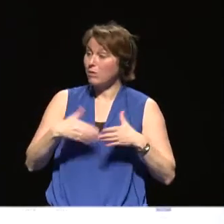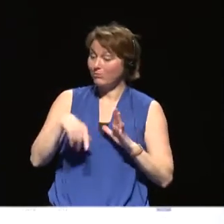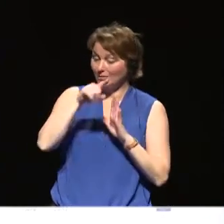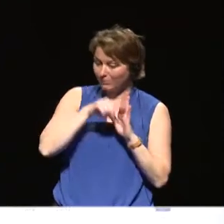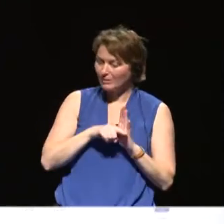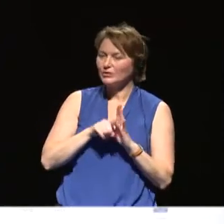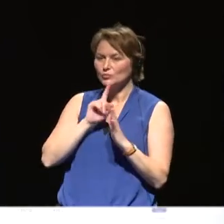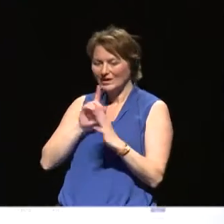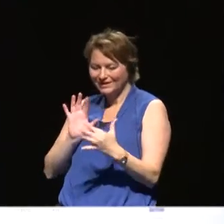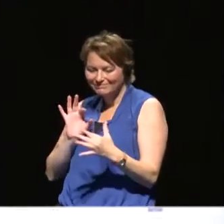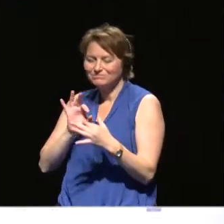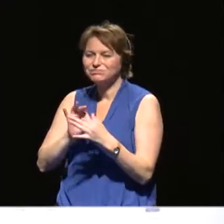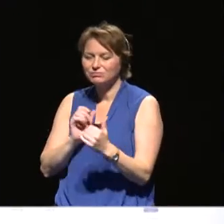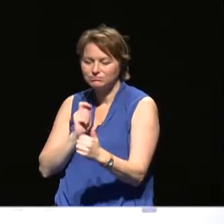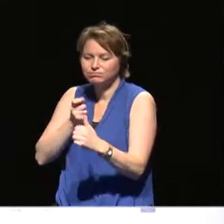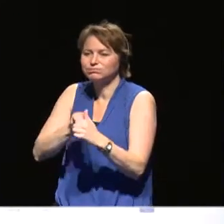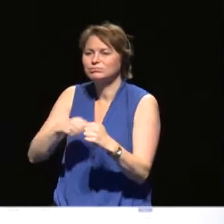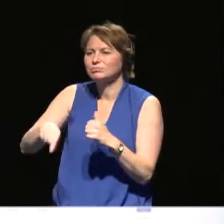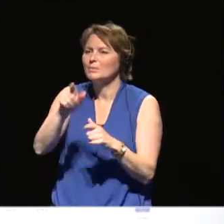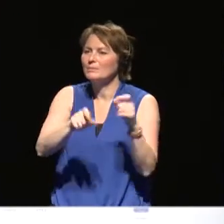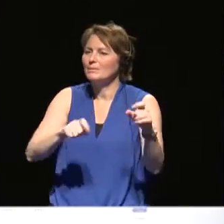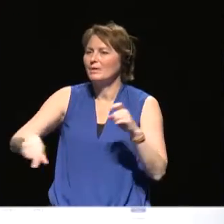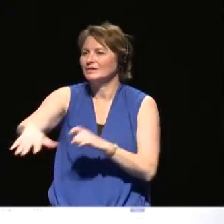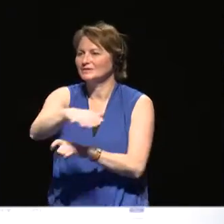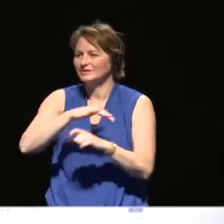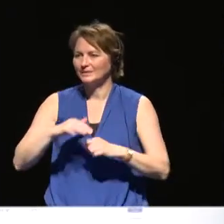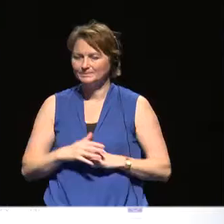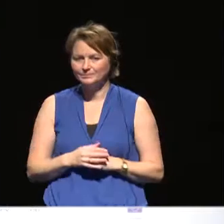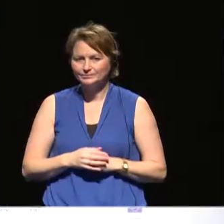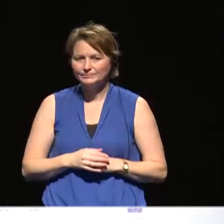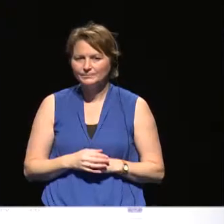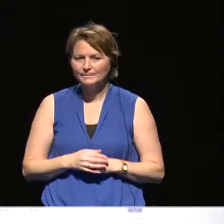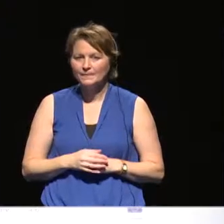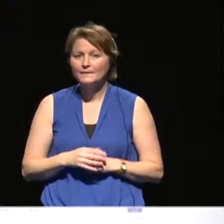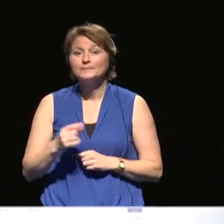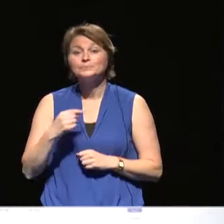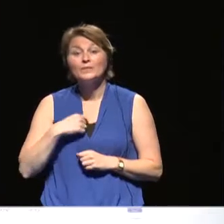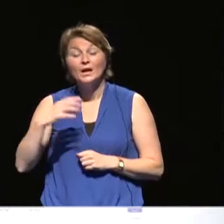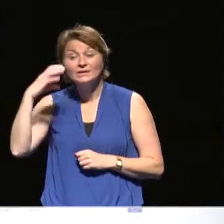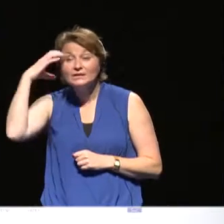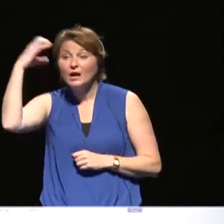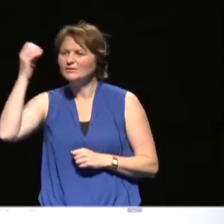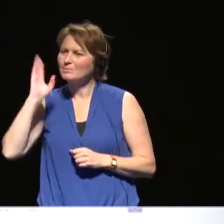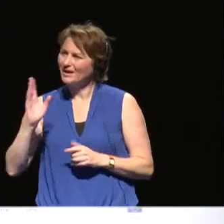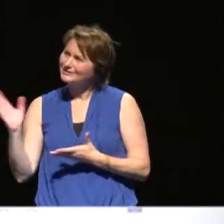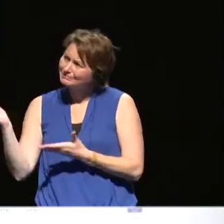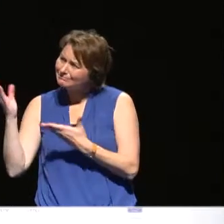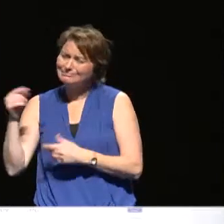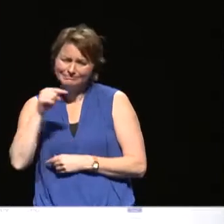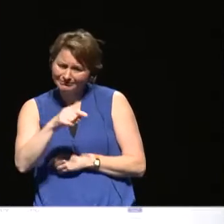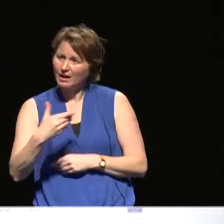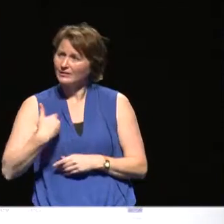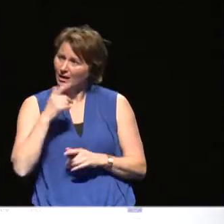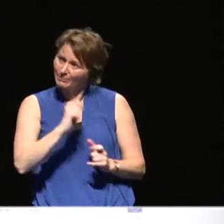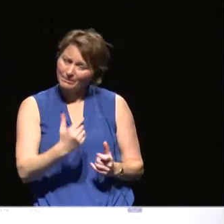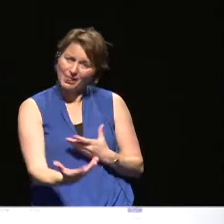of the population. I think that people need, in the government particularly, to encourage young people to be able to